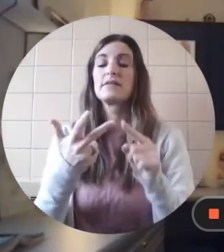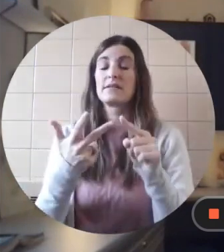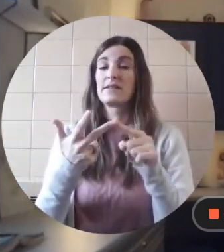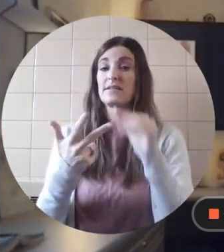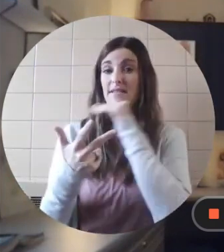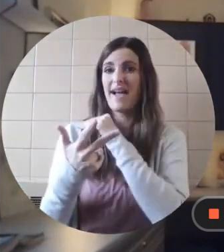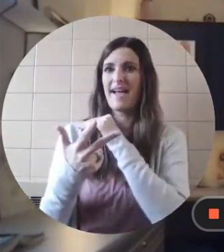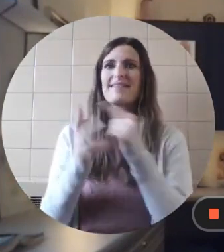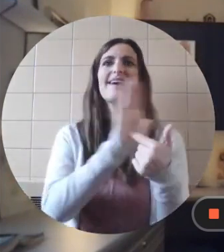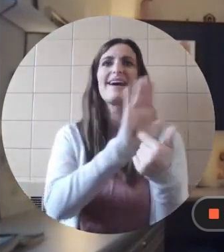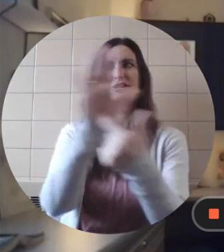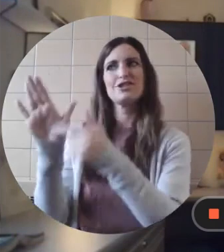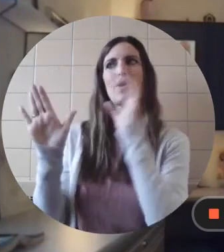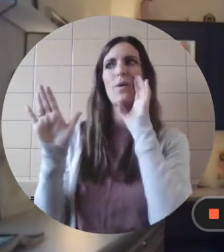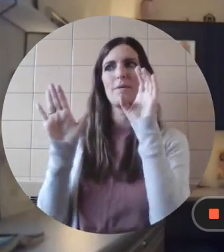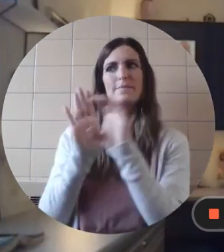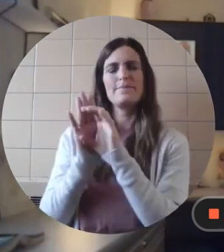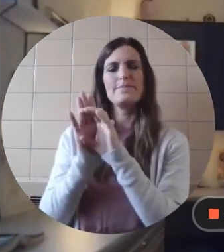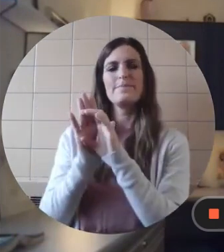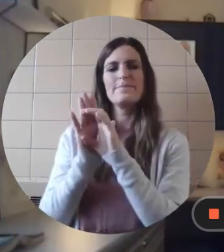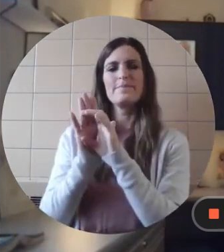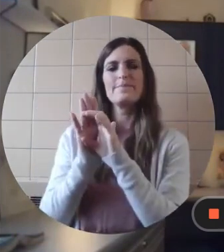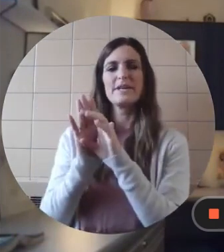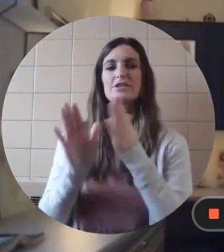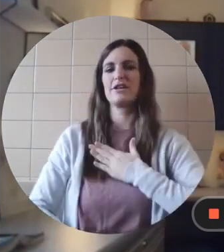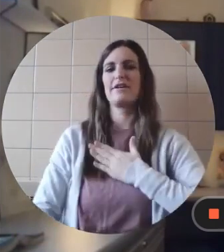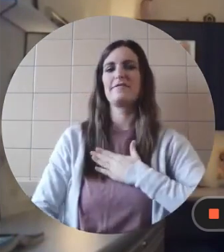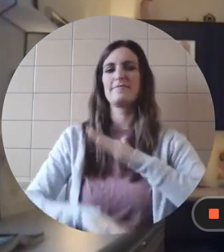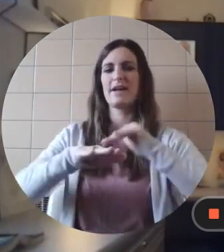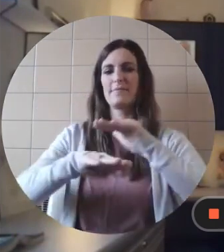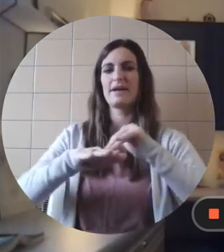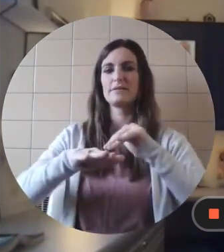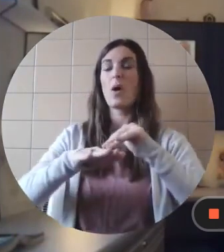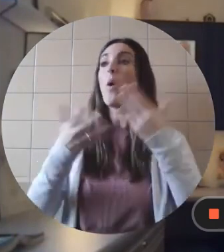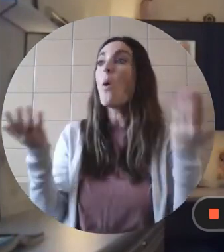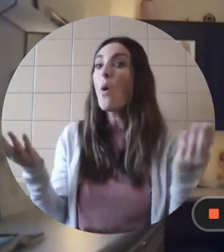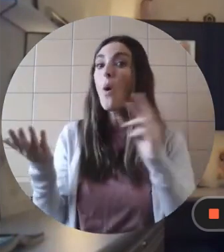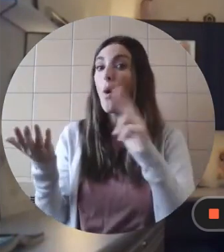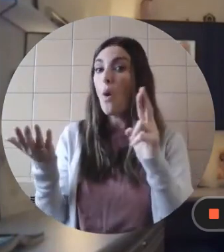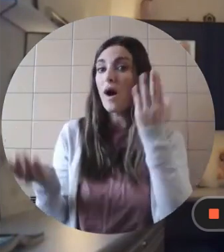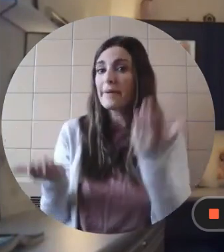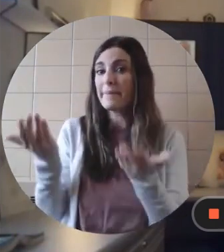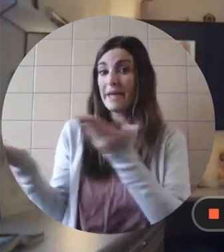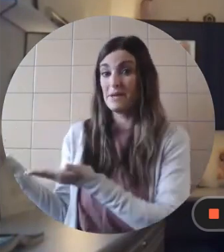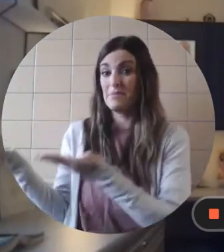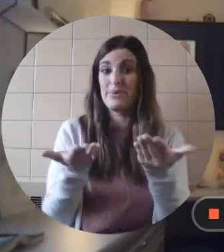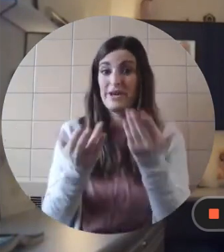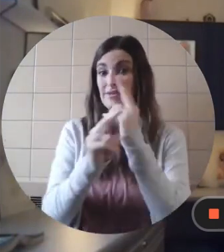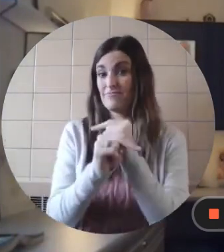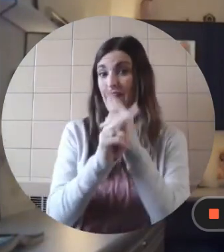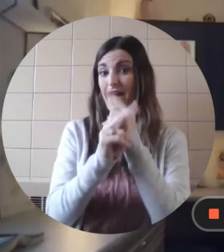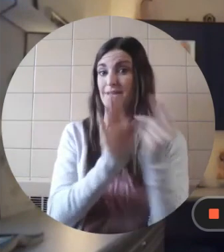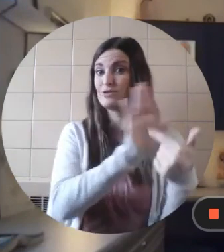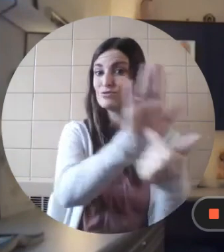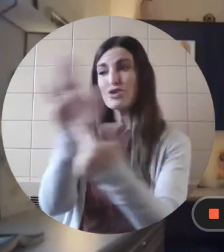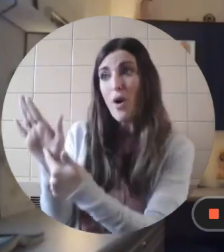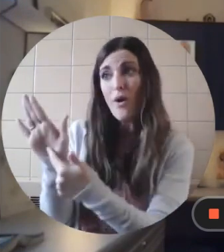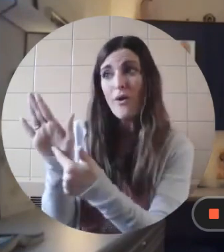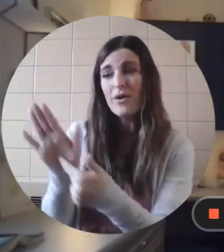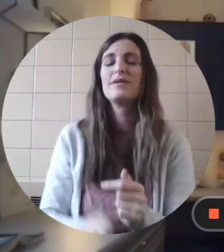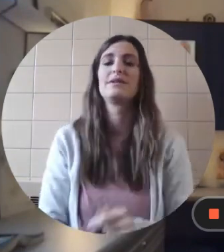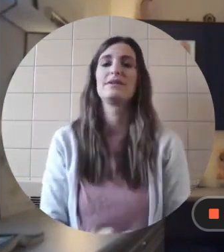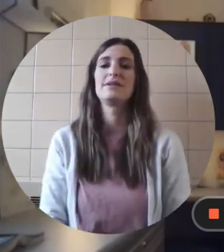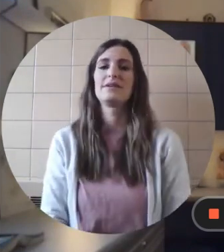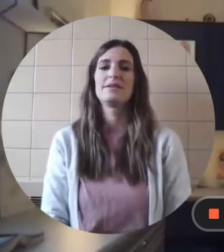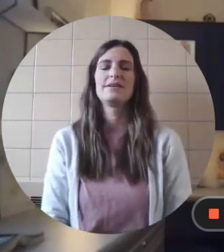as the real thing, but... Wait, what if I brought Lappy himself? Was that crazy? On